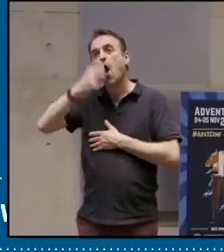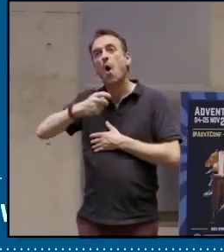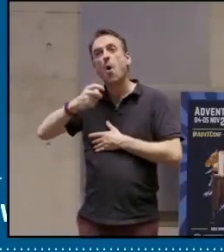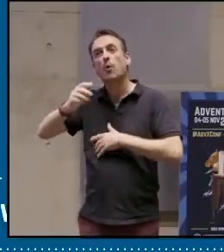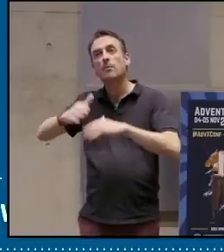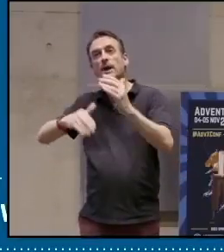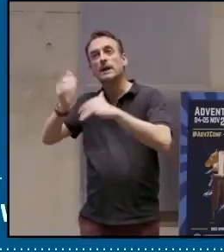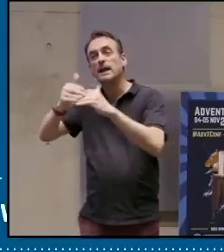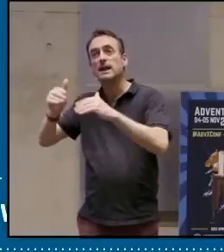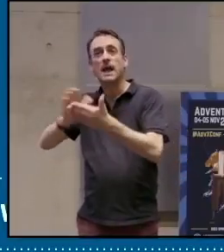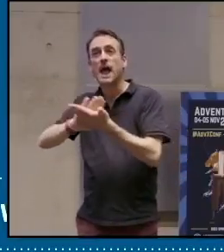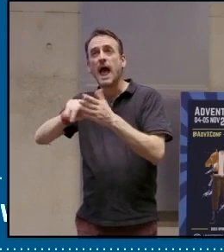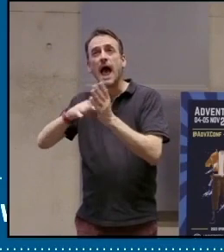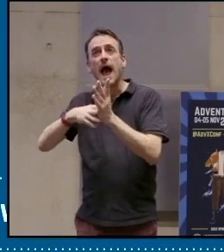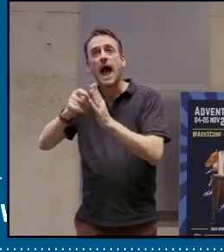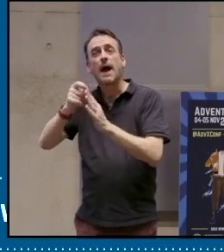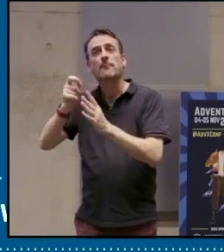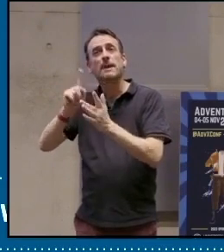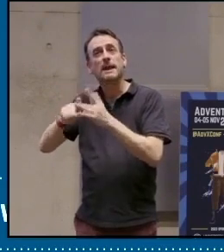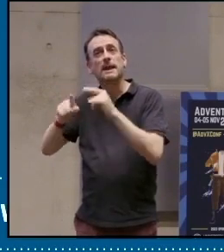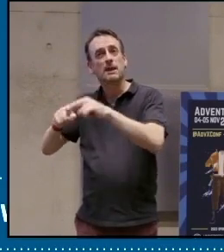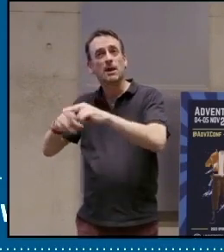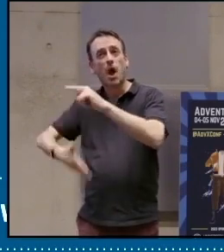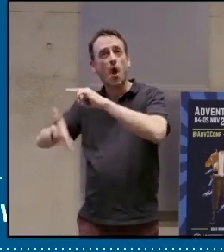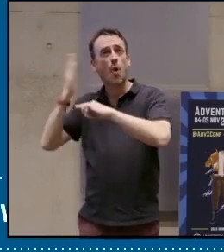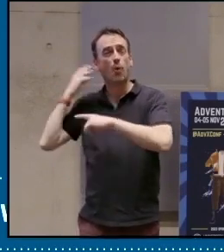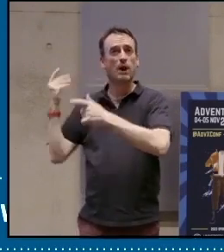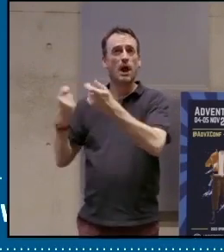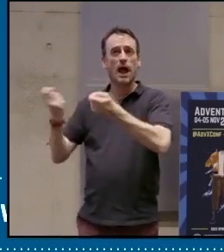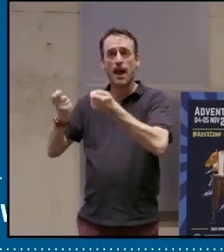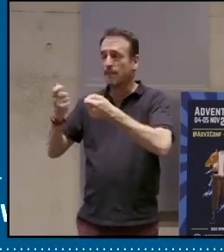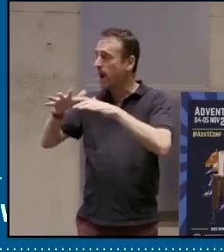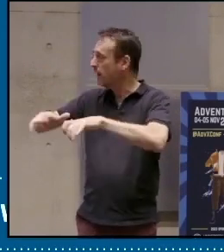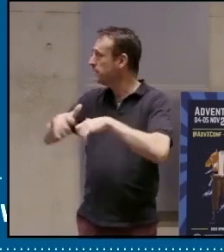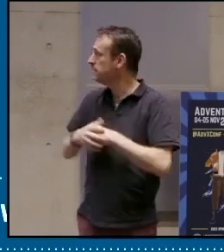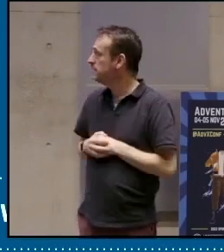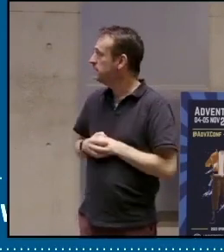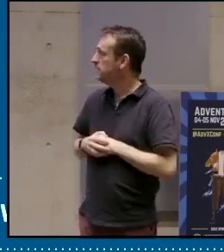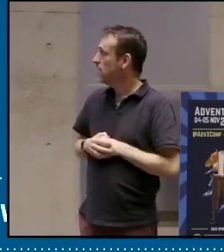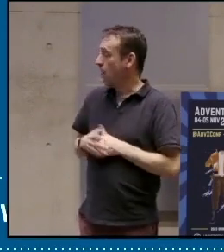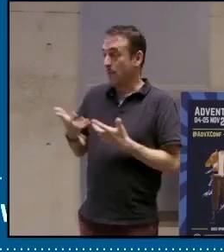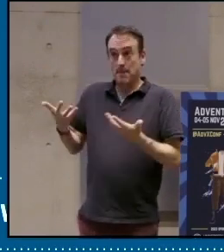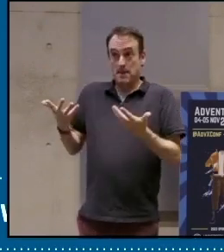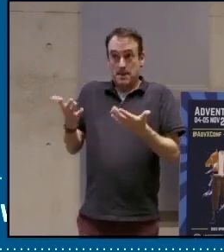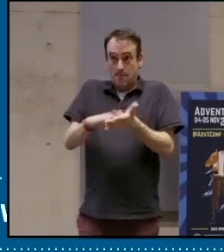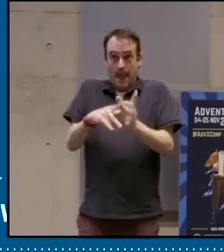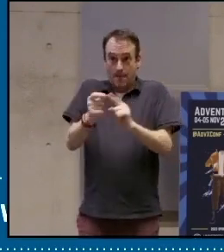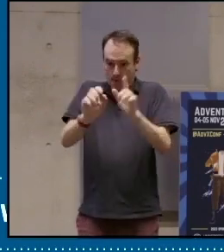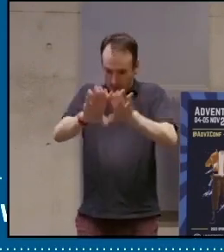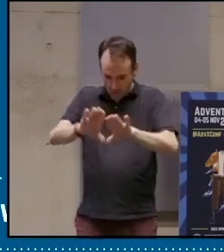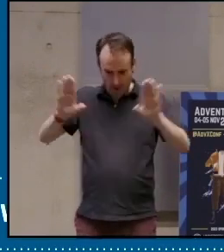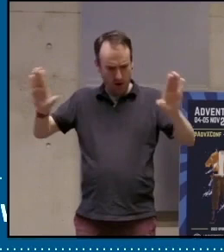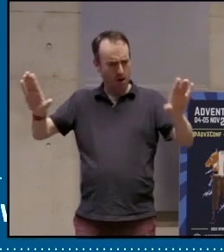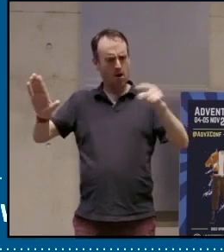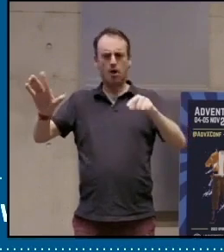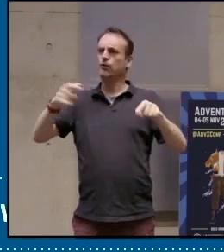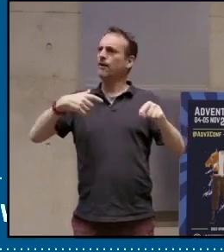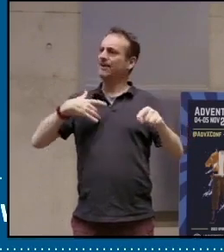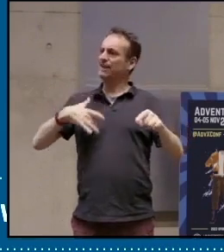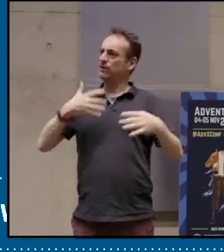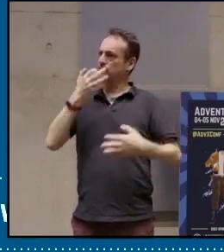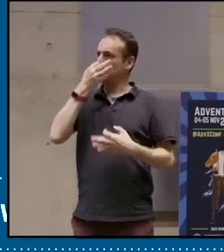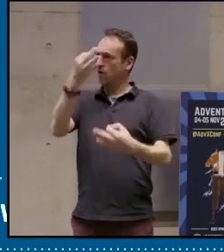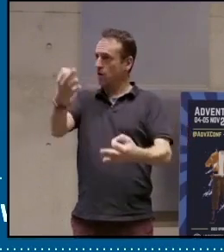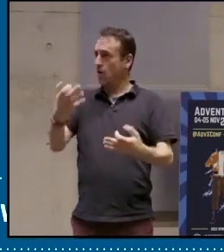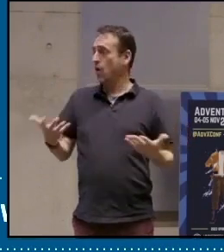of a thalassocratic empire itself, a long, long time ago. Maybe you're just curious about certain parts of the map, a historical character perhaps. Maybe there's a